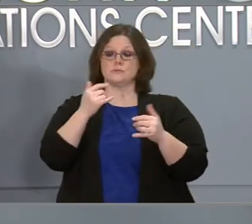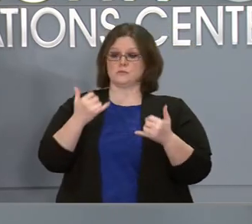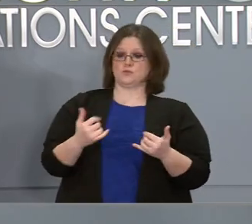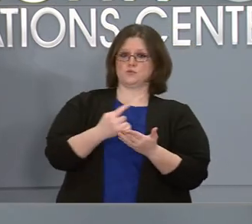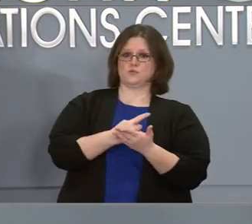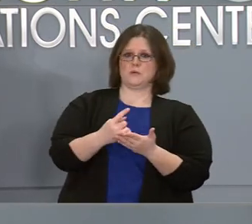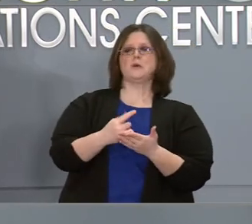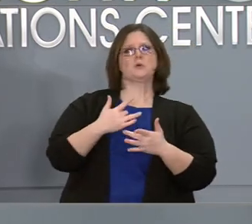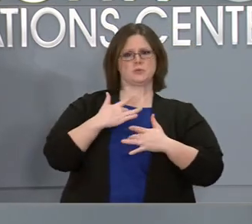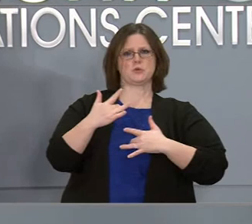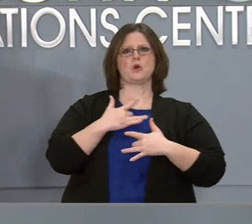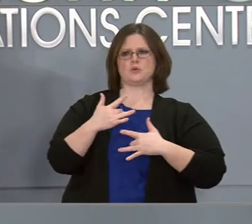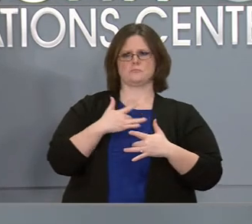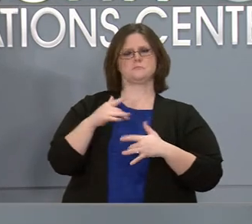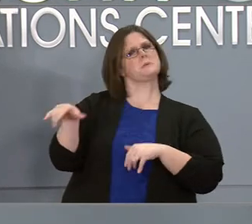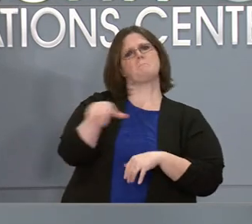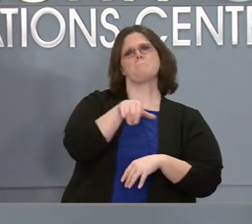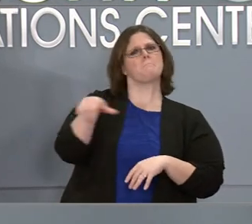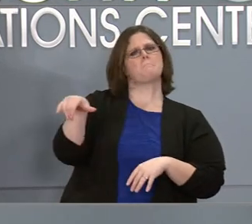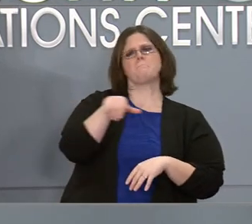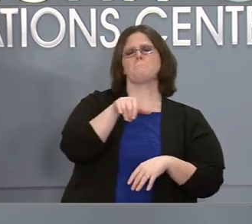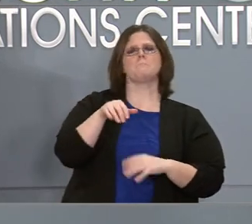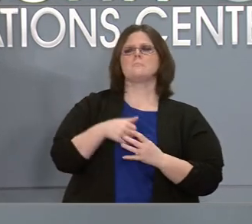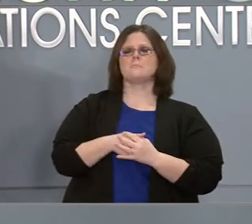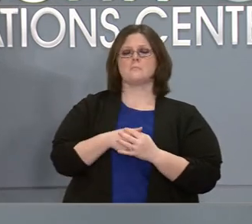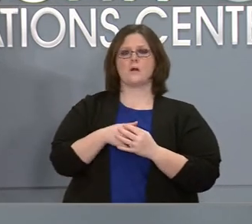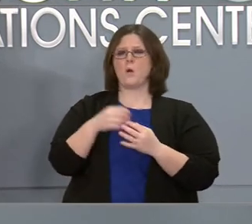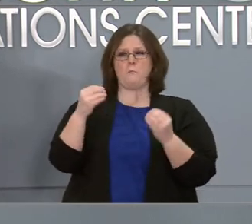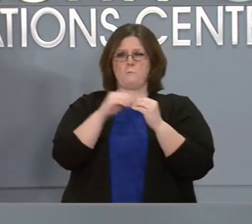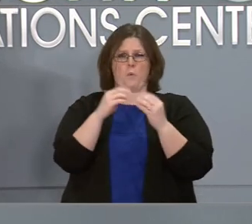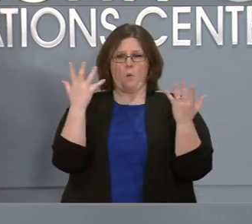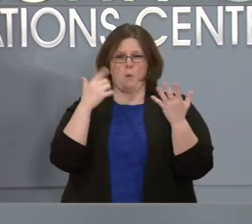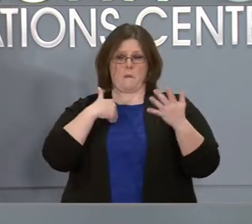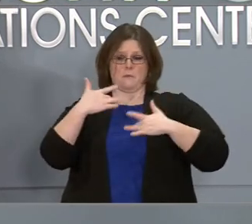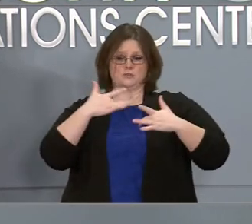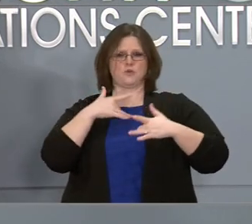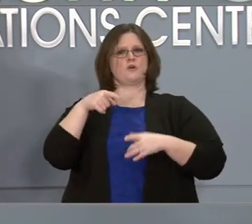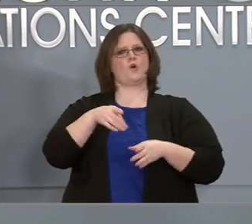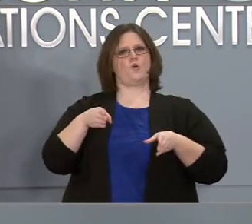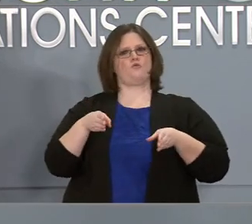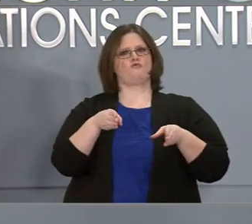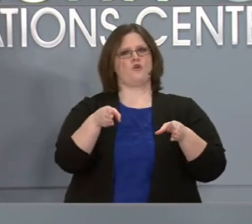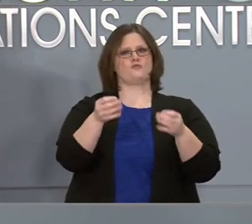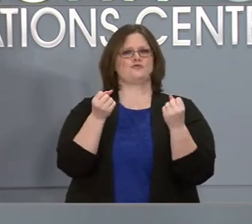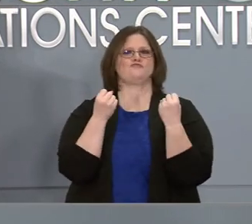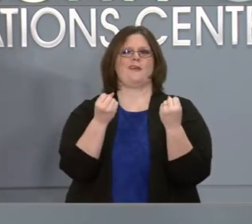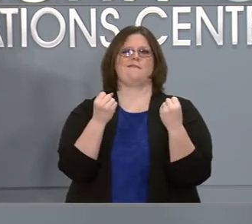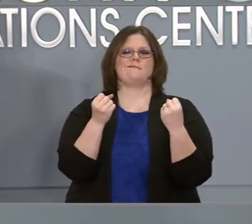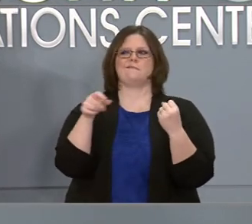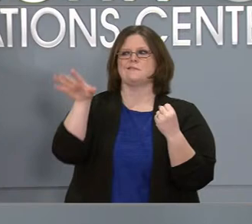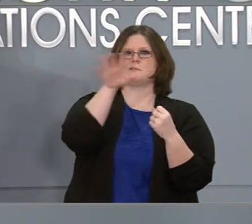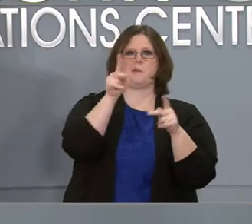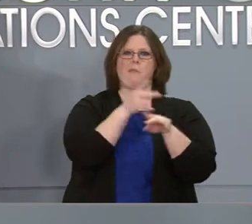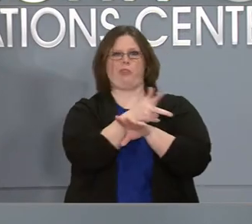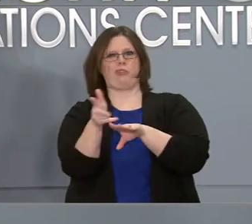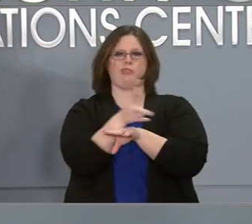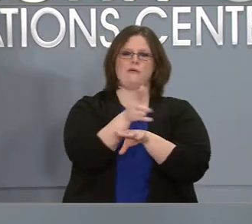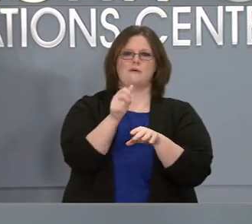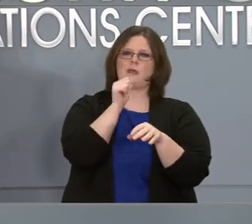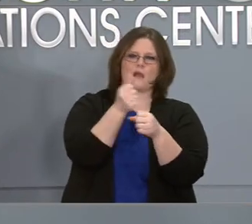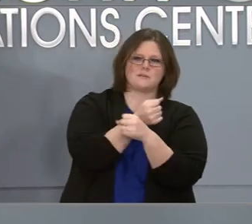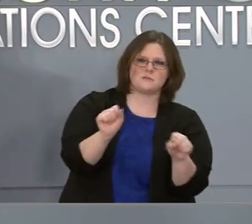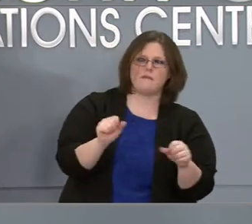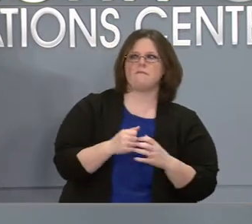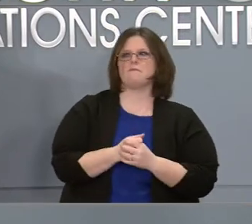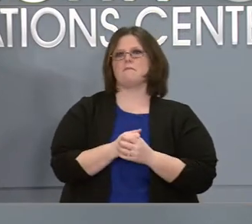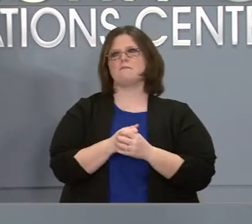particularly the slick roads and people getting into accidents. We're also concerned about the power outages and what may